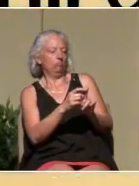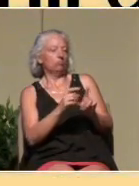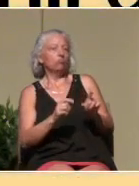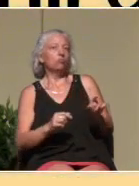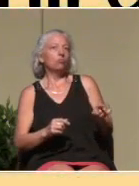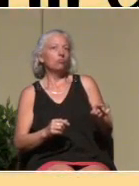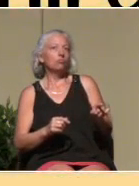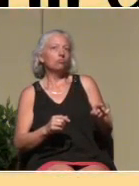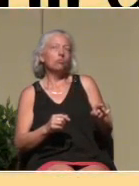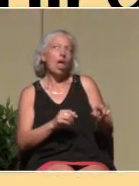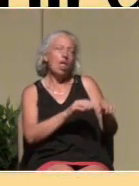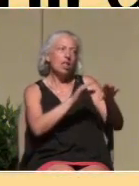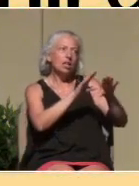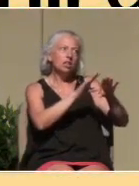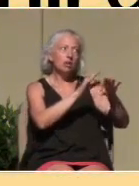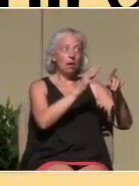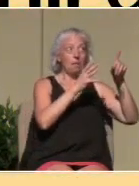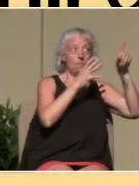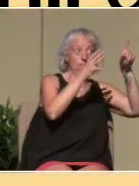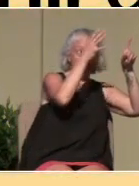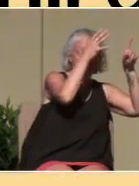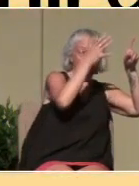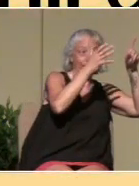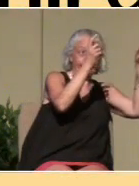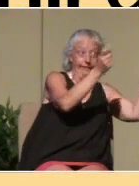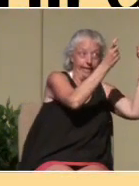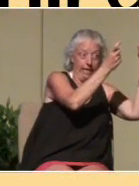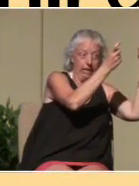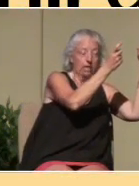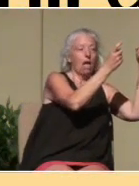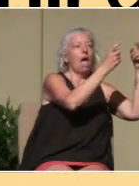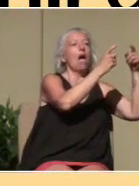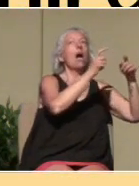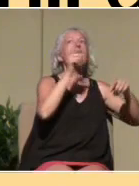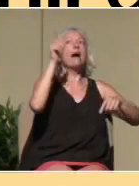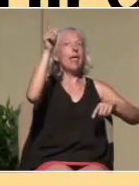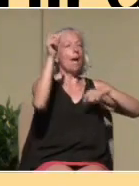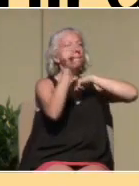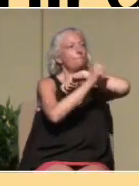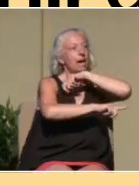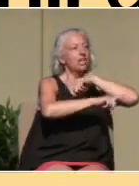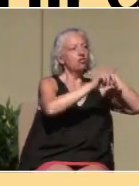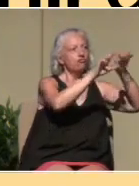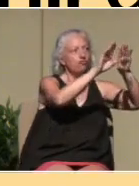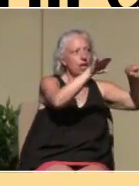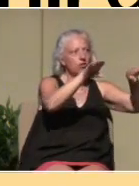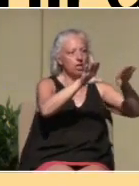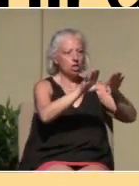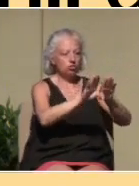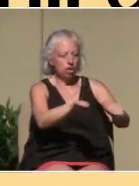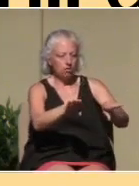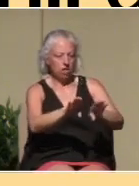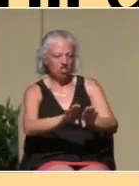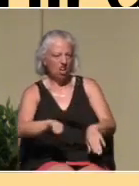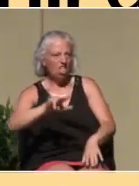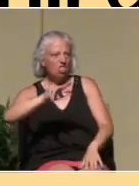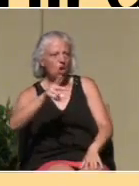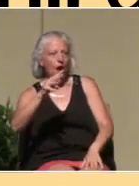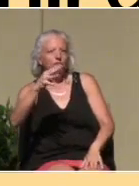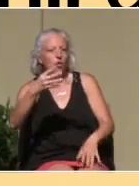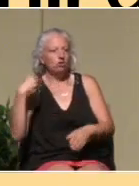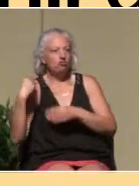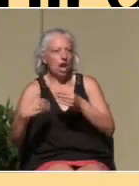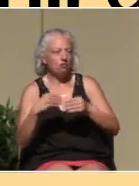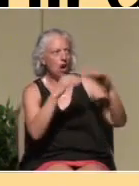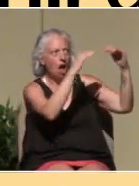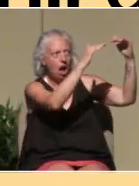he punishes the children and their children for the sin of the parents to the third and fourth generation. And this is beautiful.